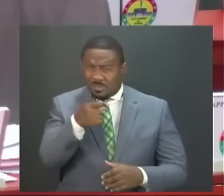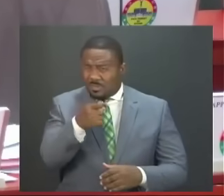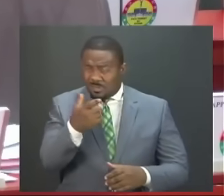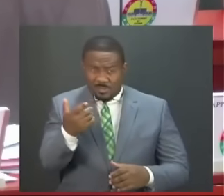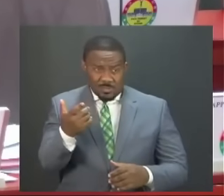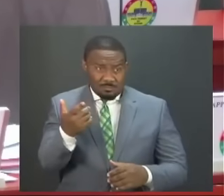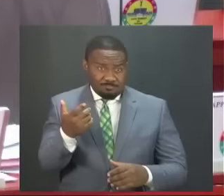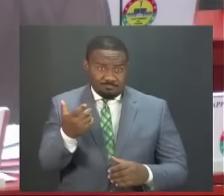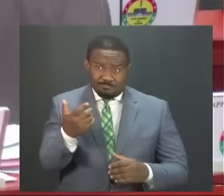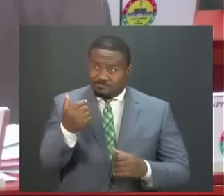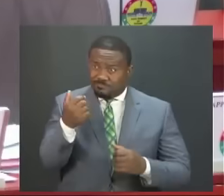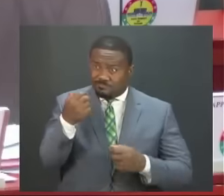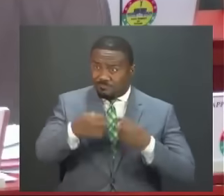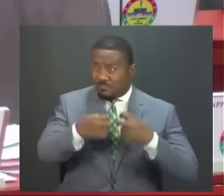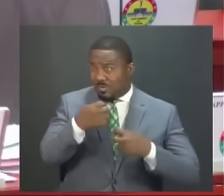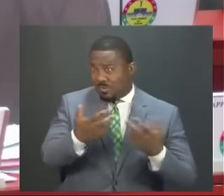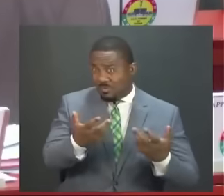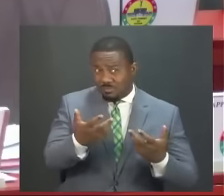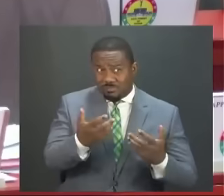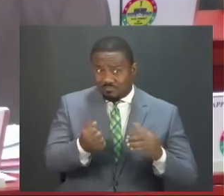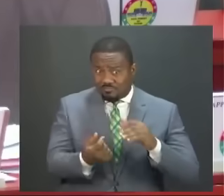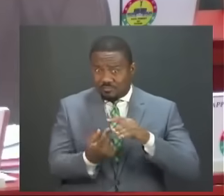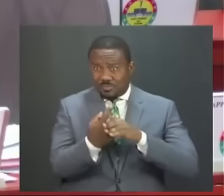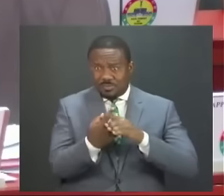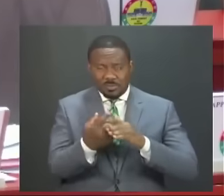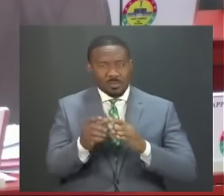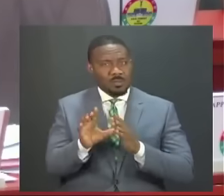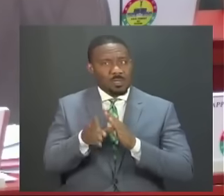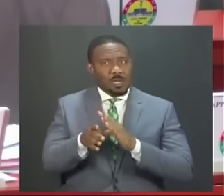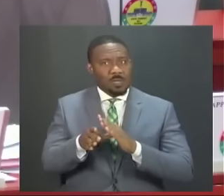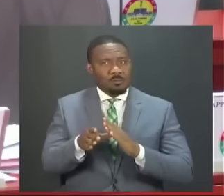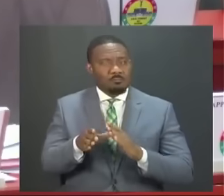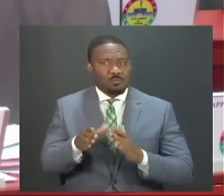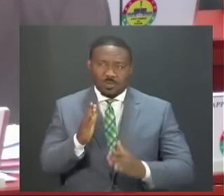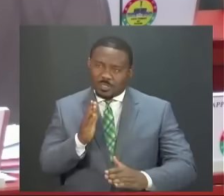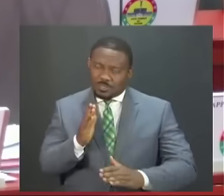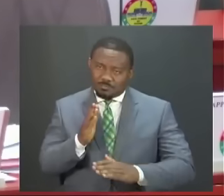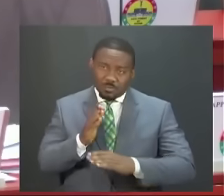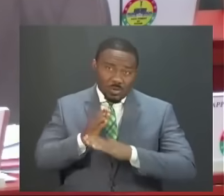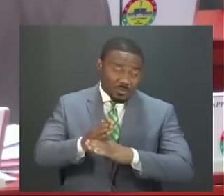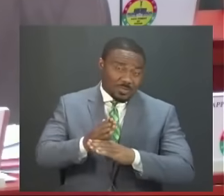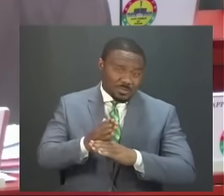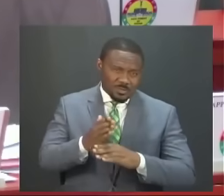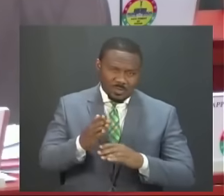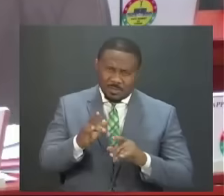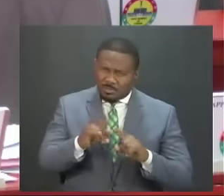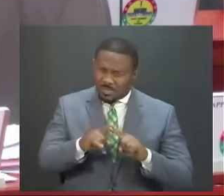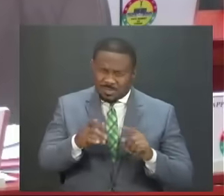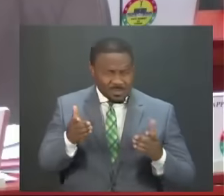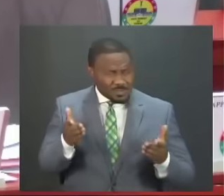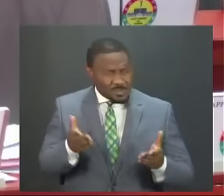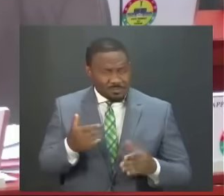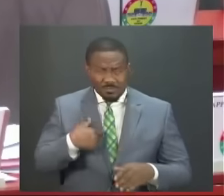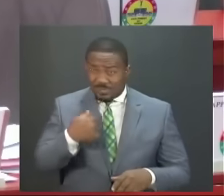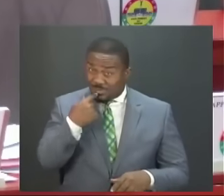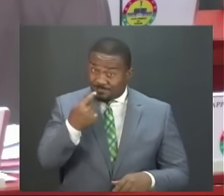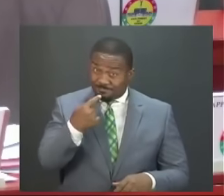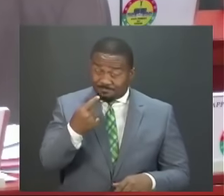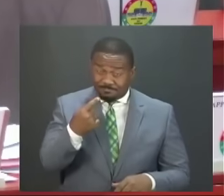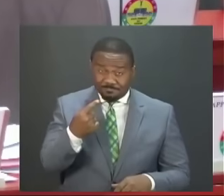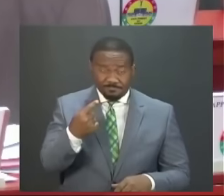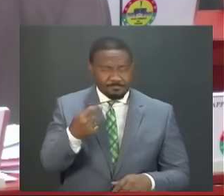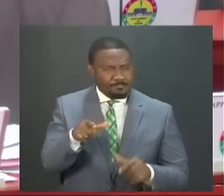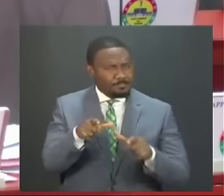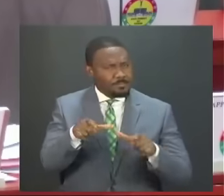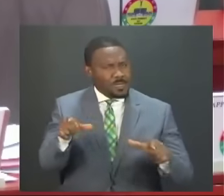parties, then we object. But here, I am saying that the very language of the motion should